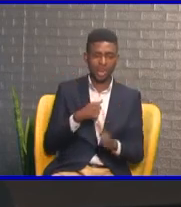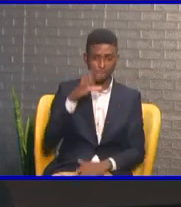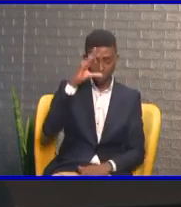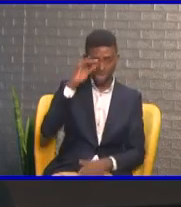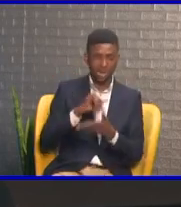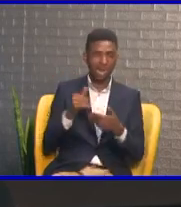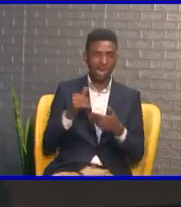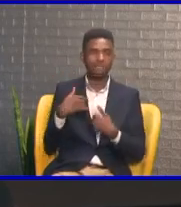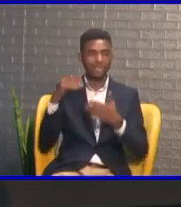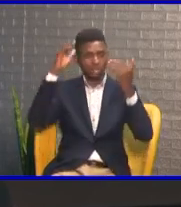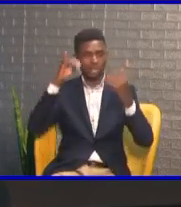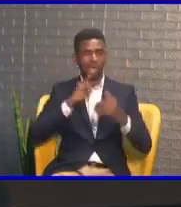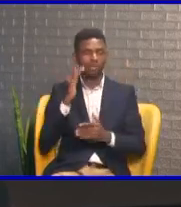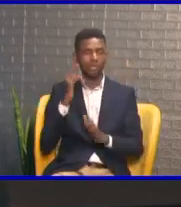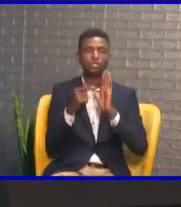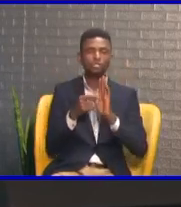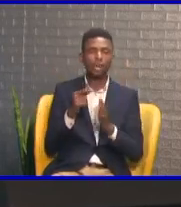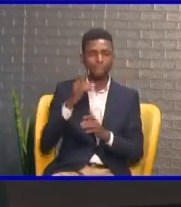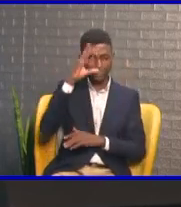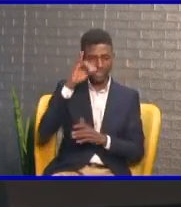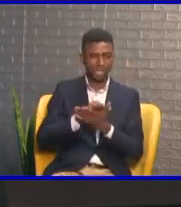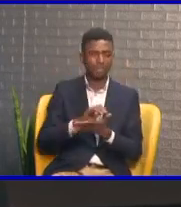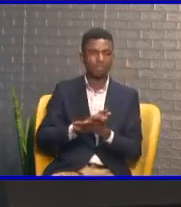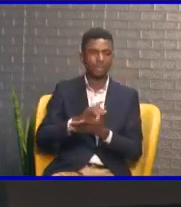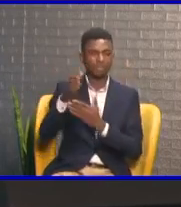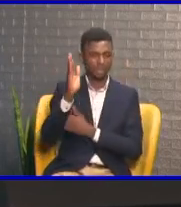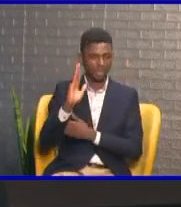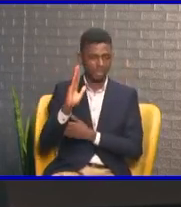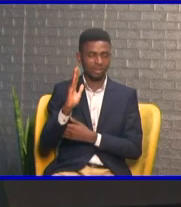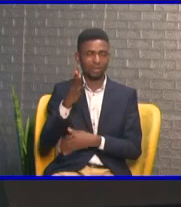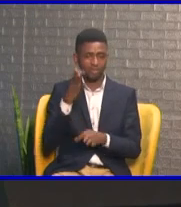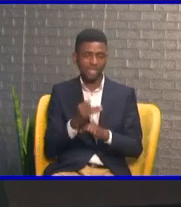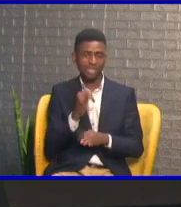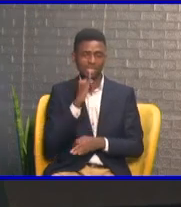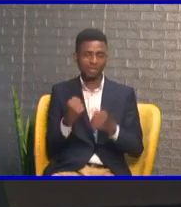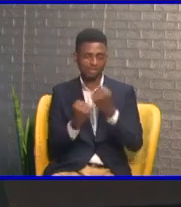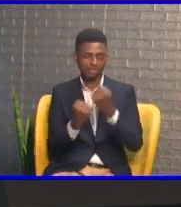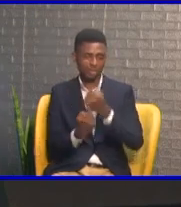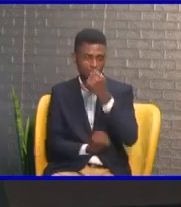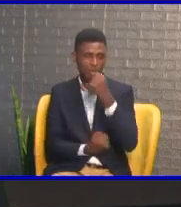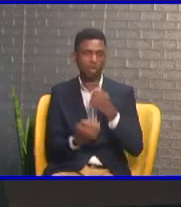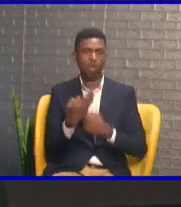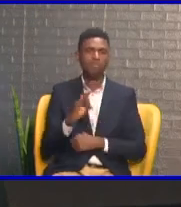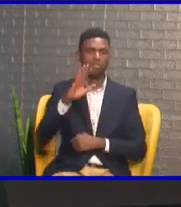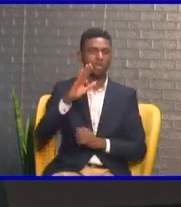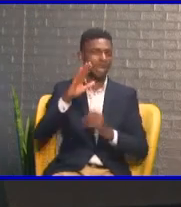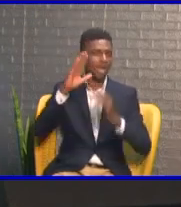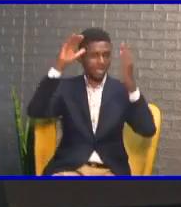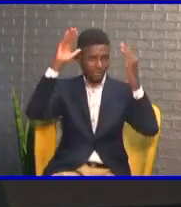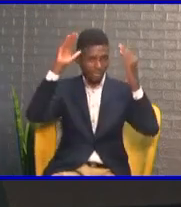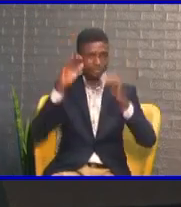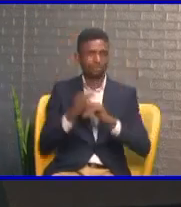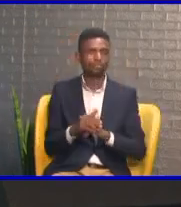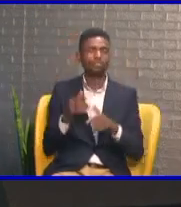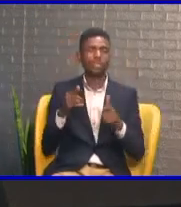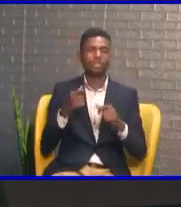God. Because faith is the foundation of your expectation. Now, let me break down the word expectation. Let me